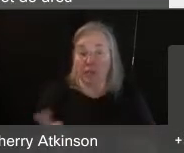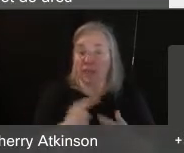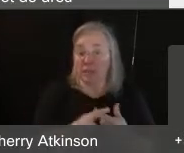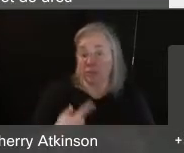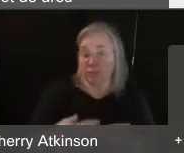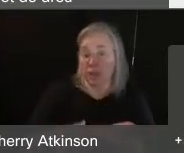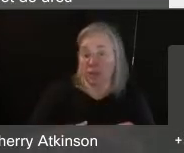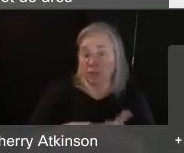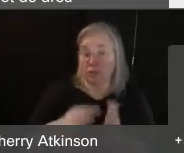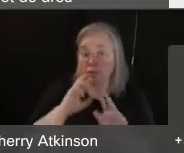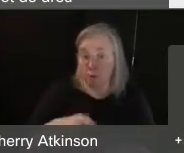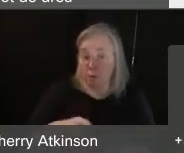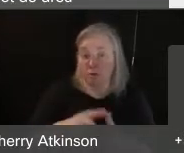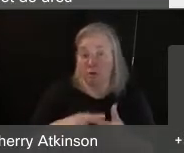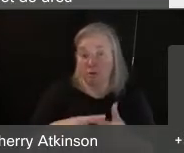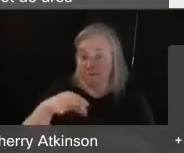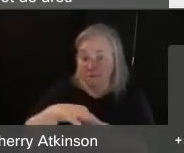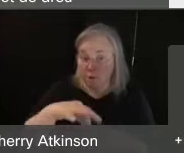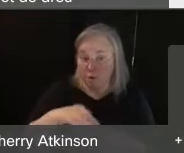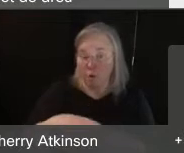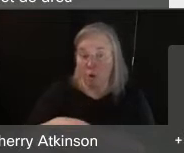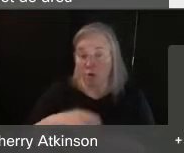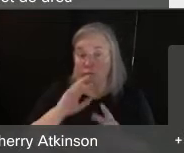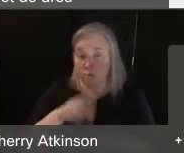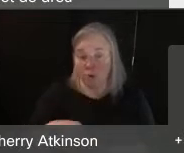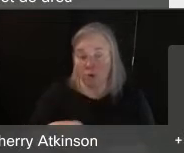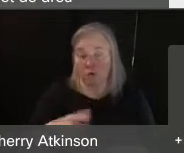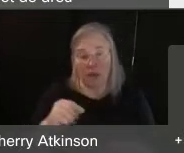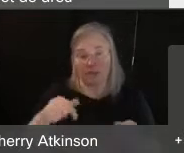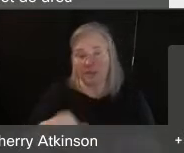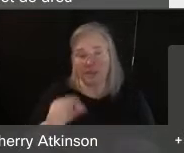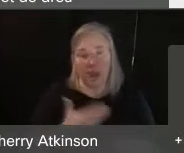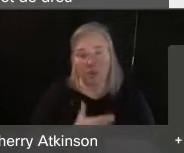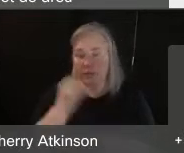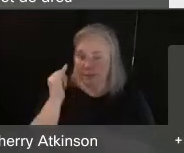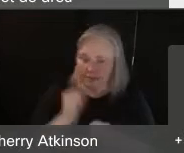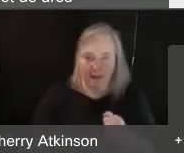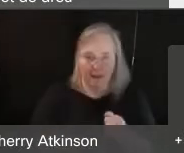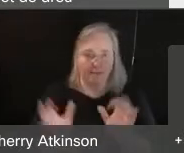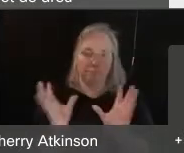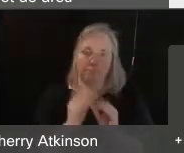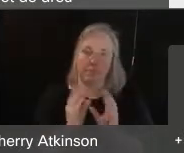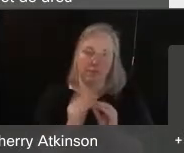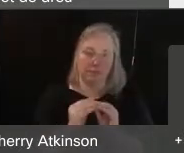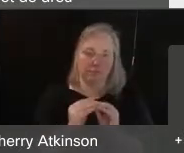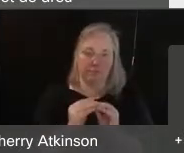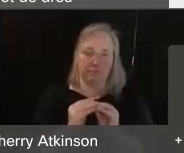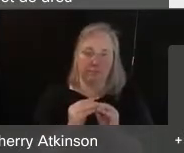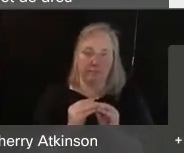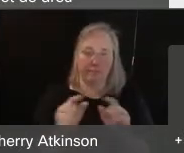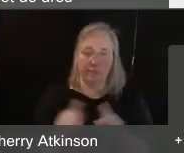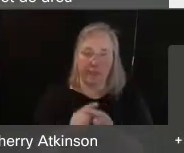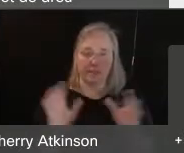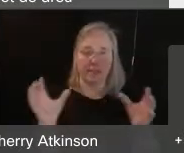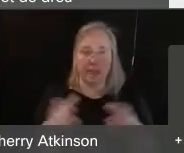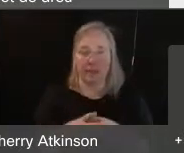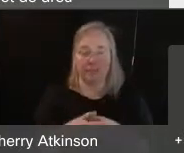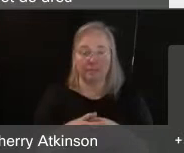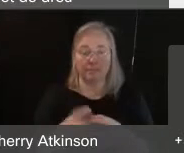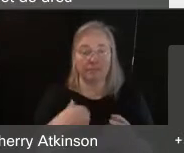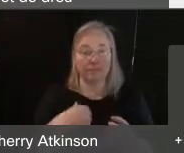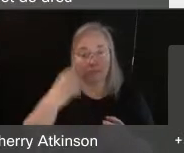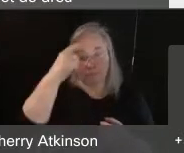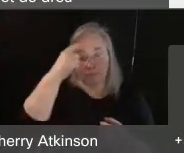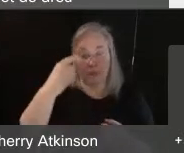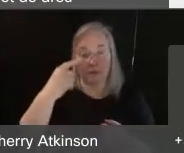report, vote on the report, and this is our last meeting as a committee. I think we'll be